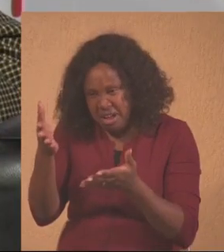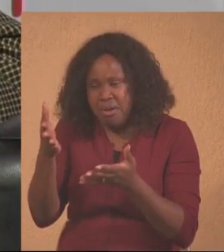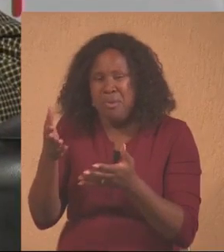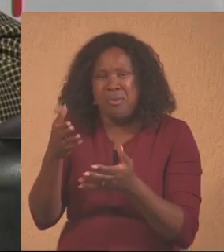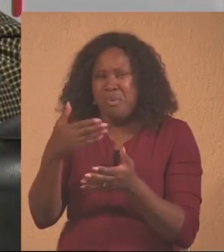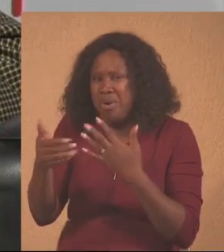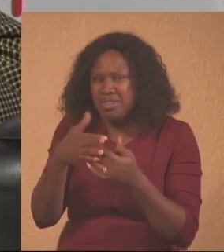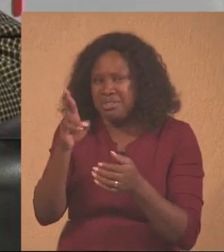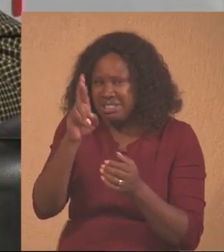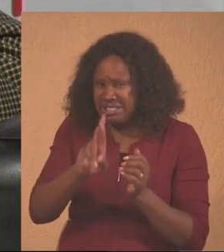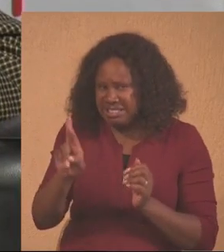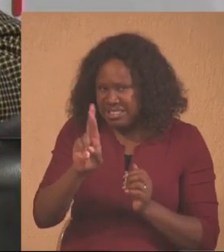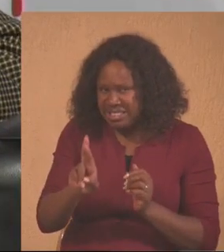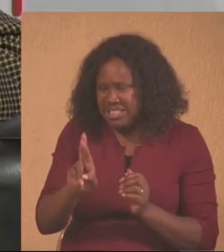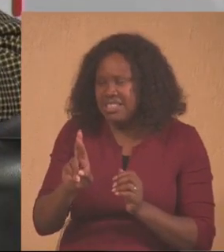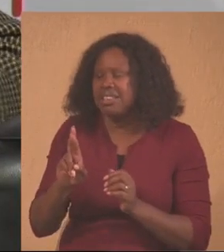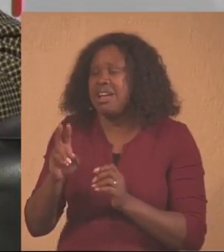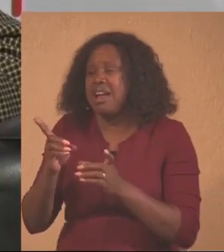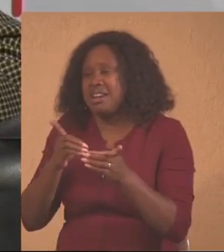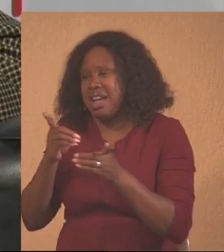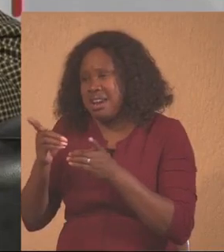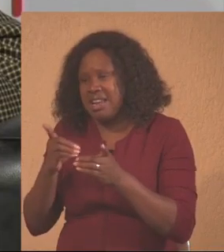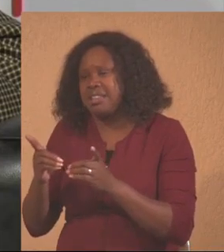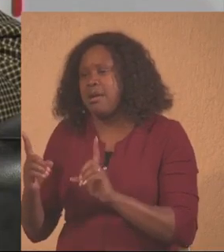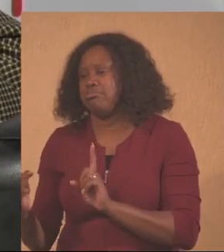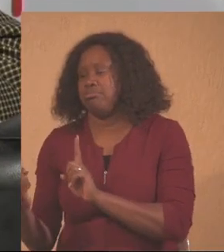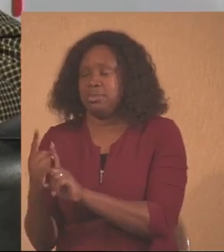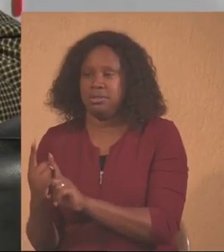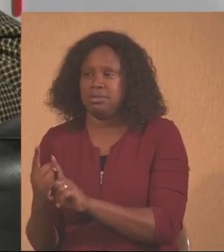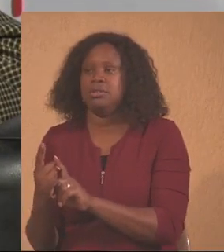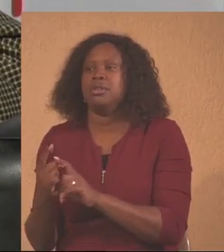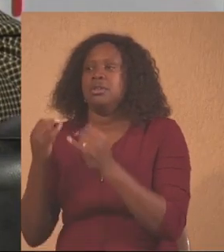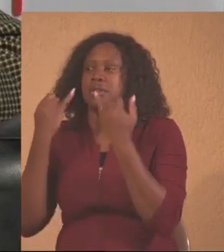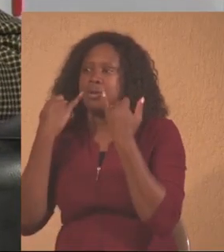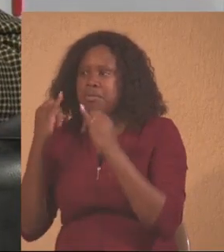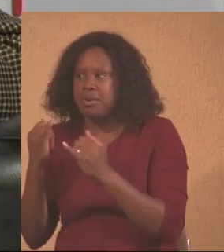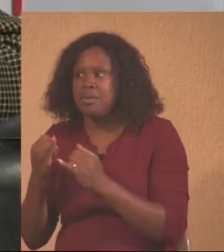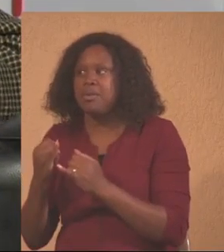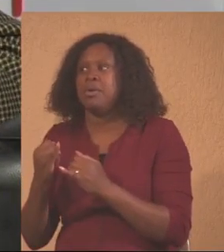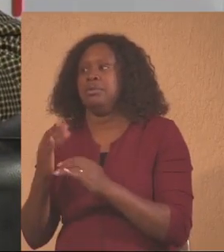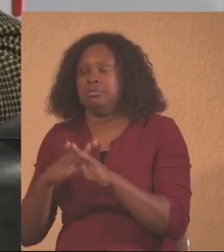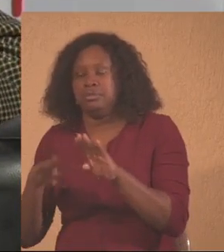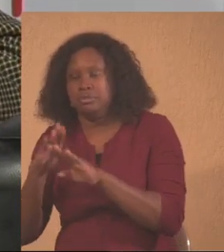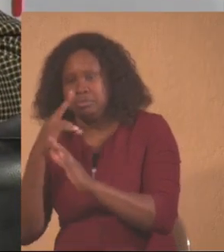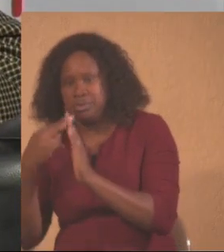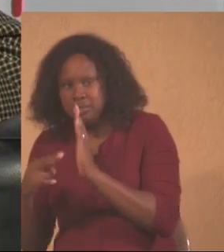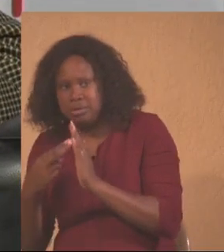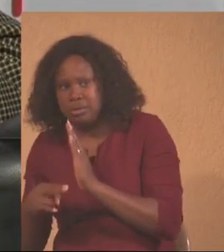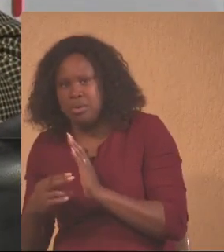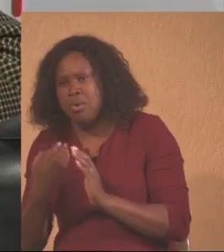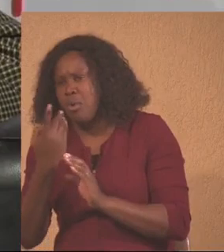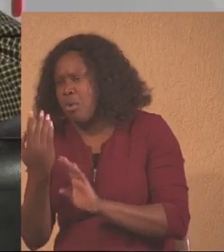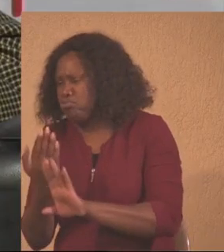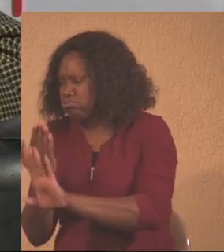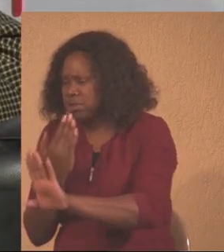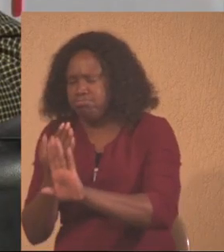made that are in line with the regulations, observing all preventative